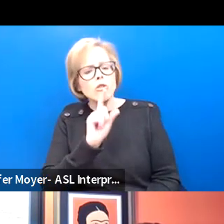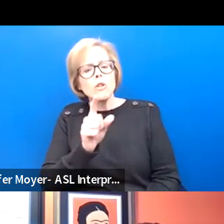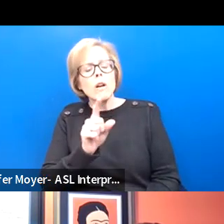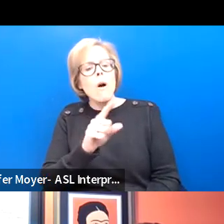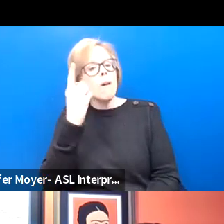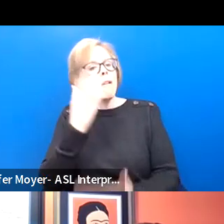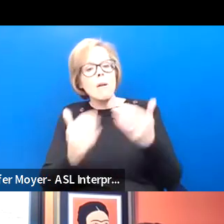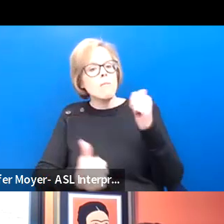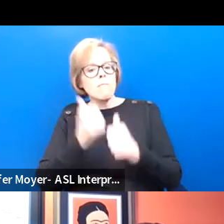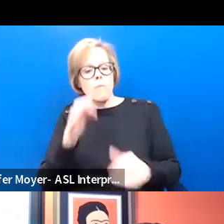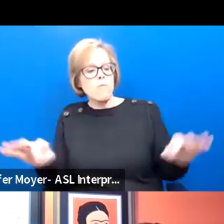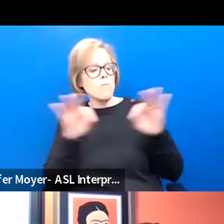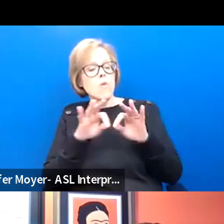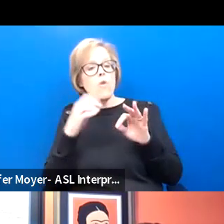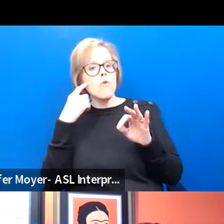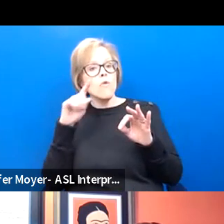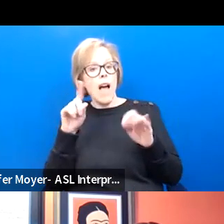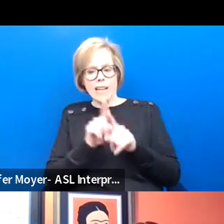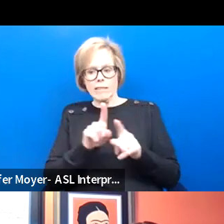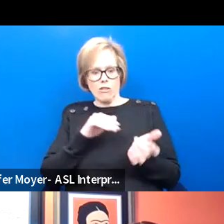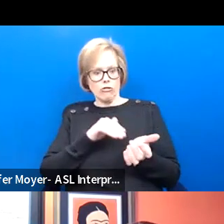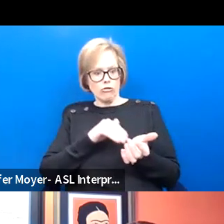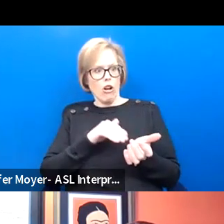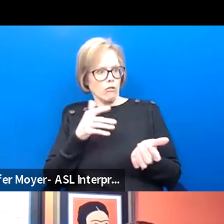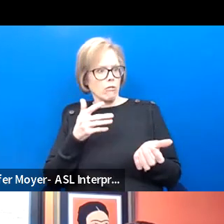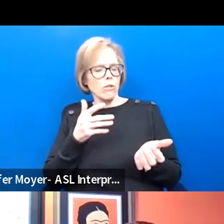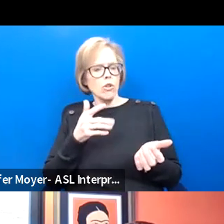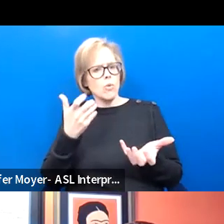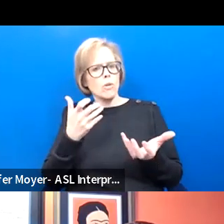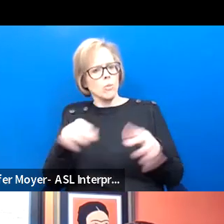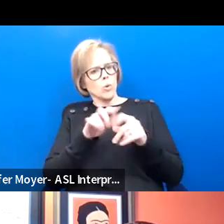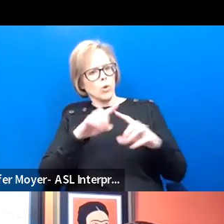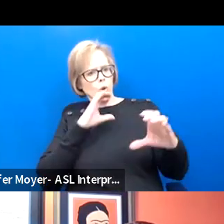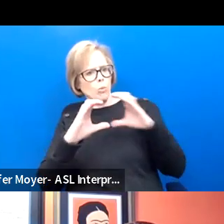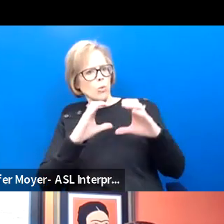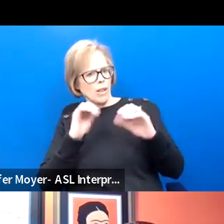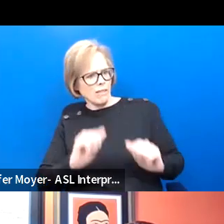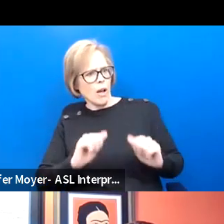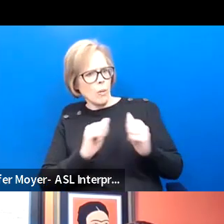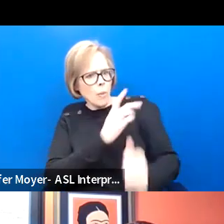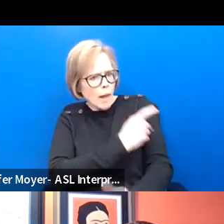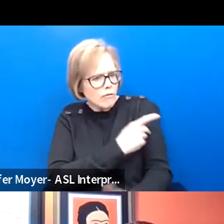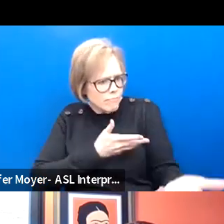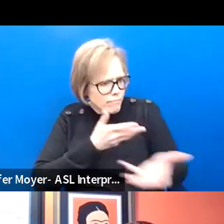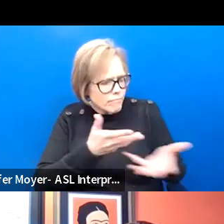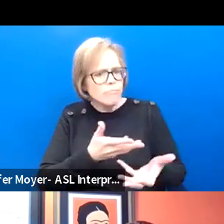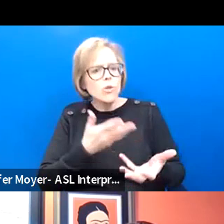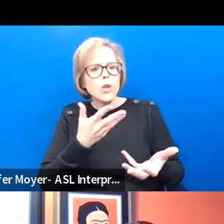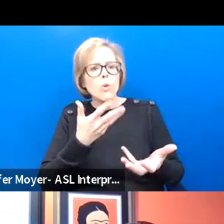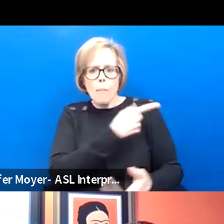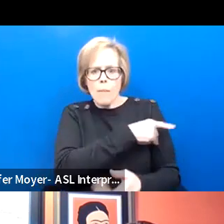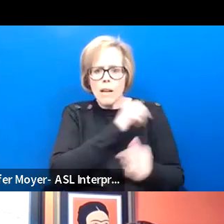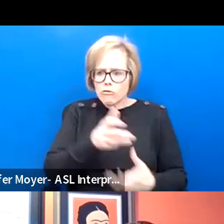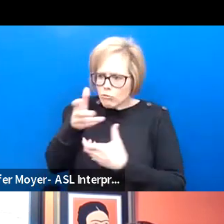things that's most important as far as being a physician is concerned, you want to be able to communicate with your patient. You want them to be able to trust